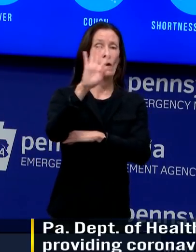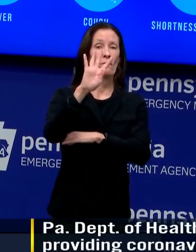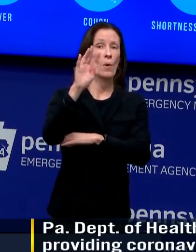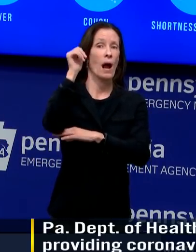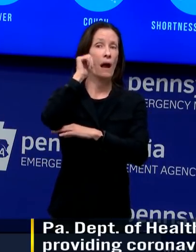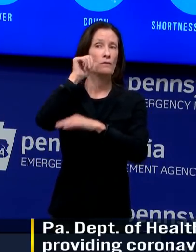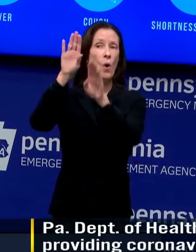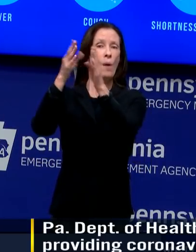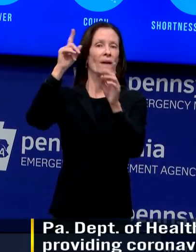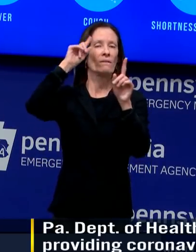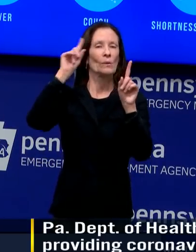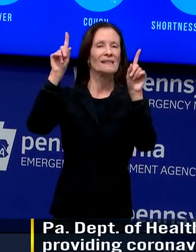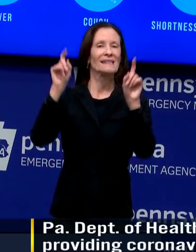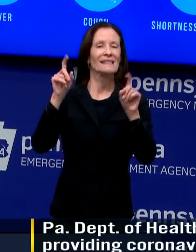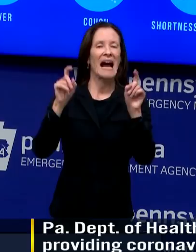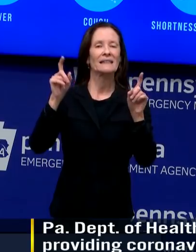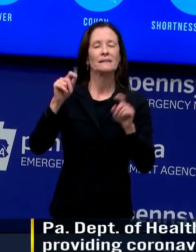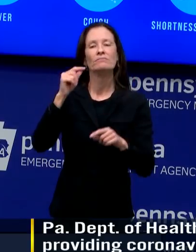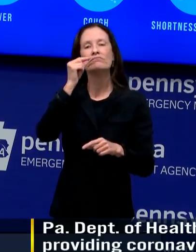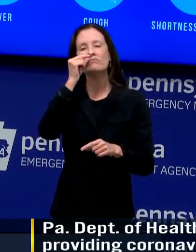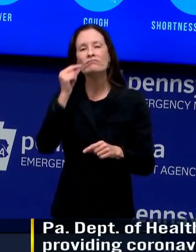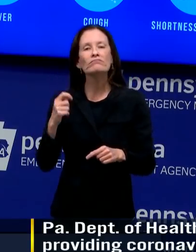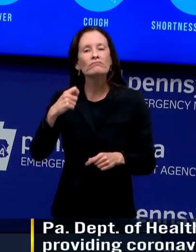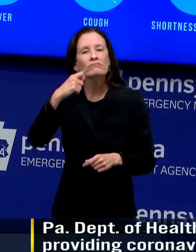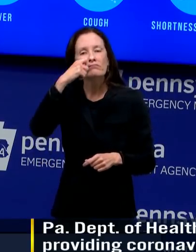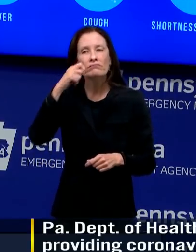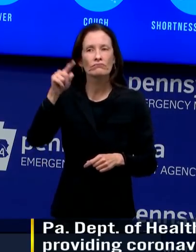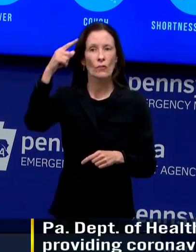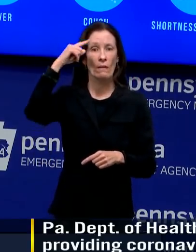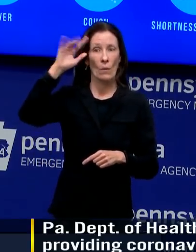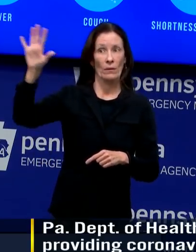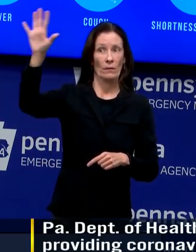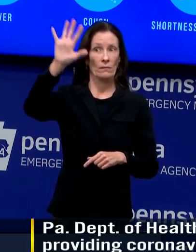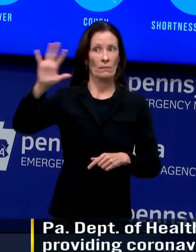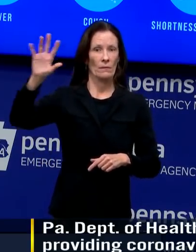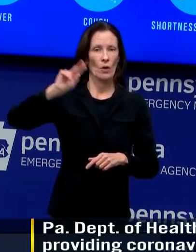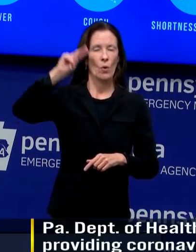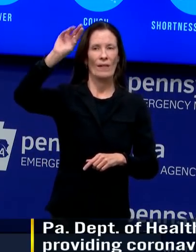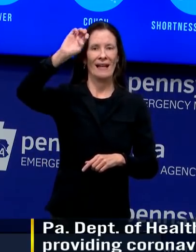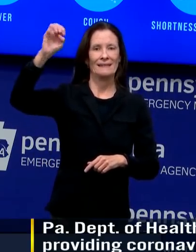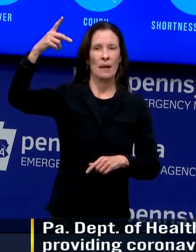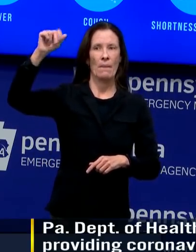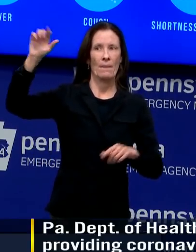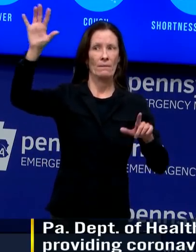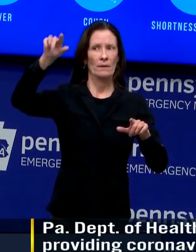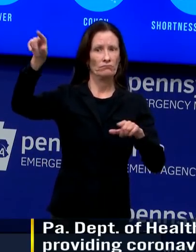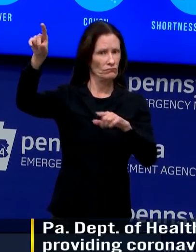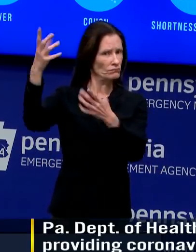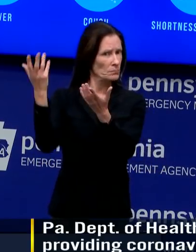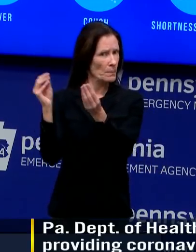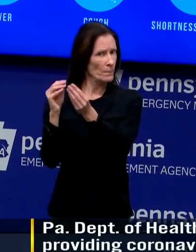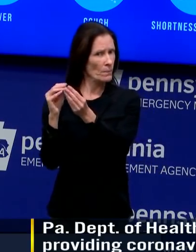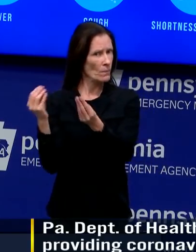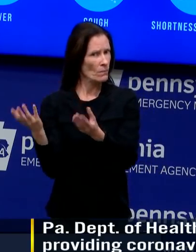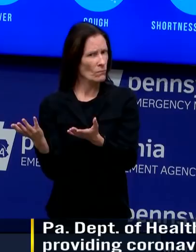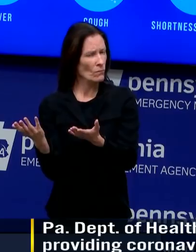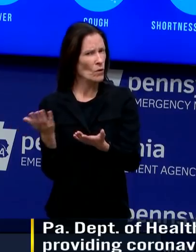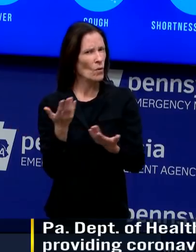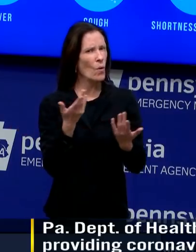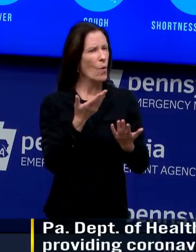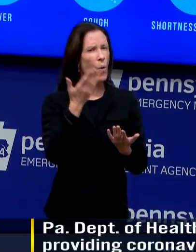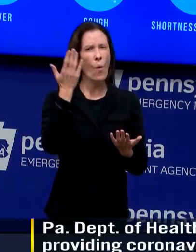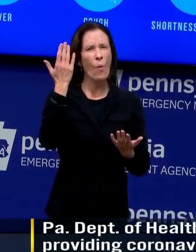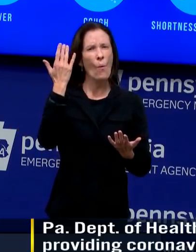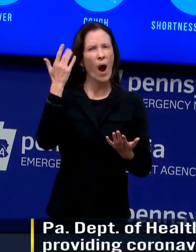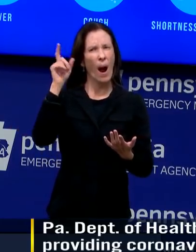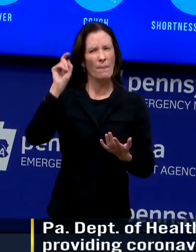just those over the age of 65 and up? Well, we feel from a public health perspective it's important to loosen that criteria.